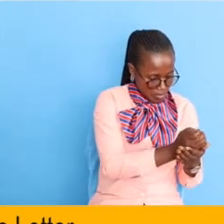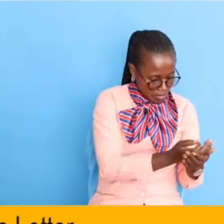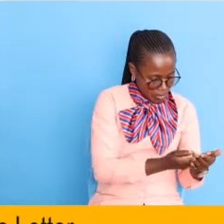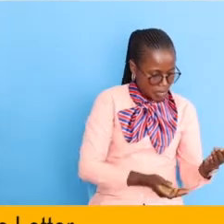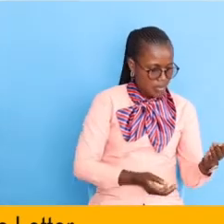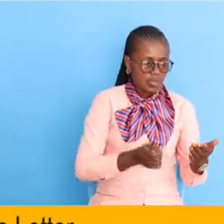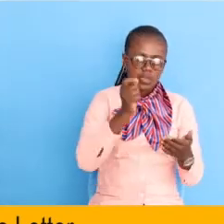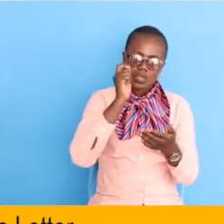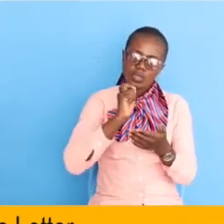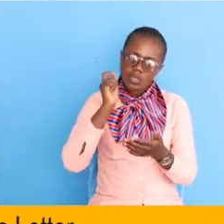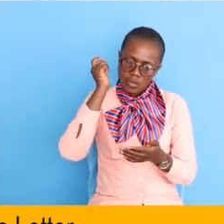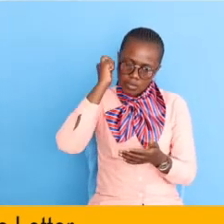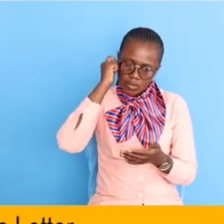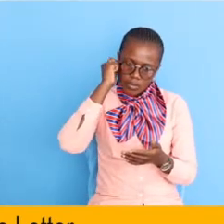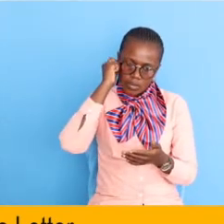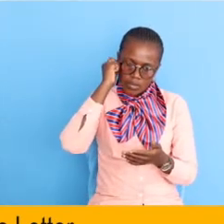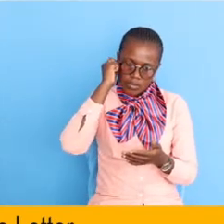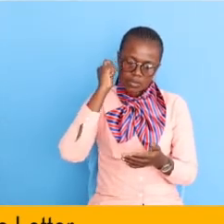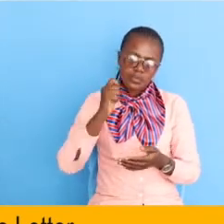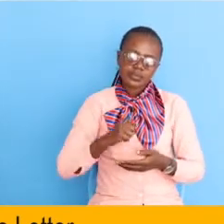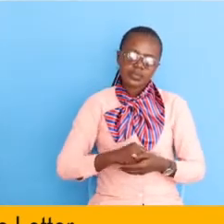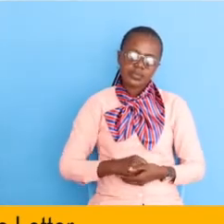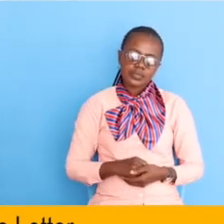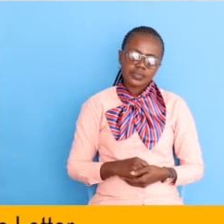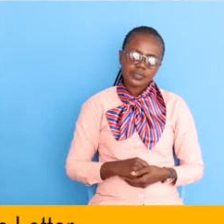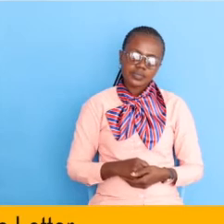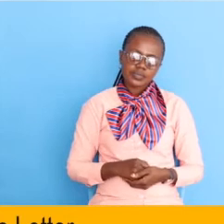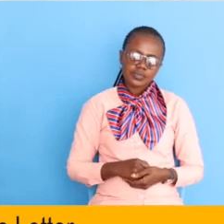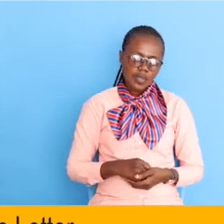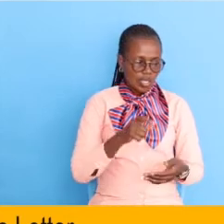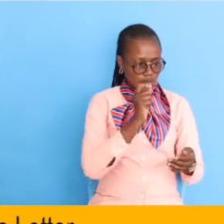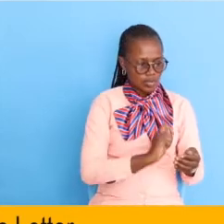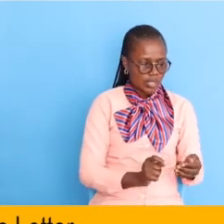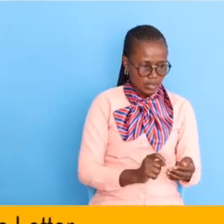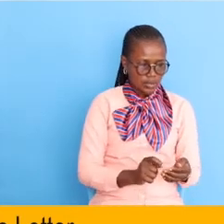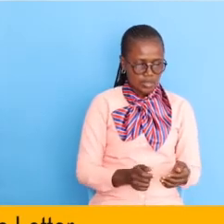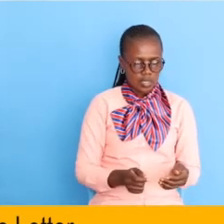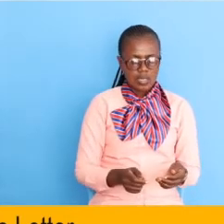how best it can be written in form of a formal letter.